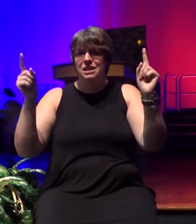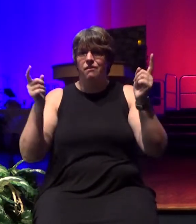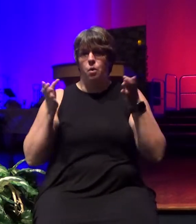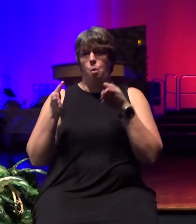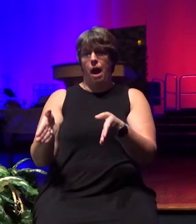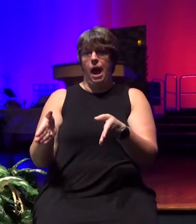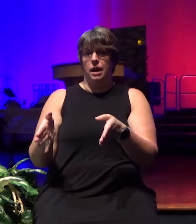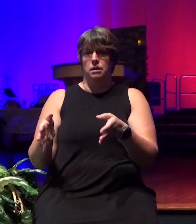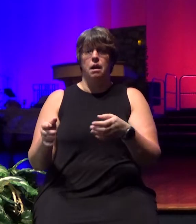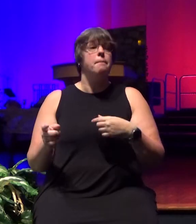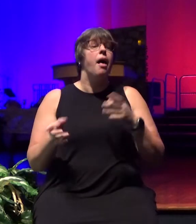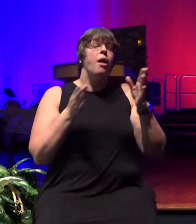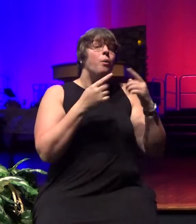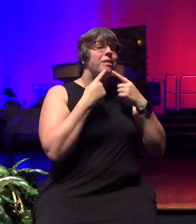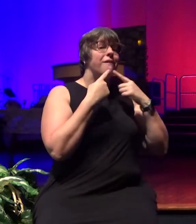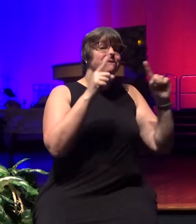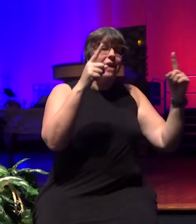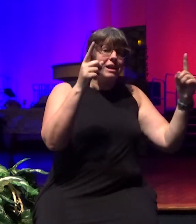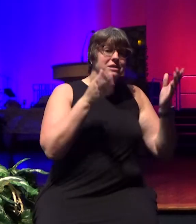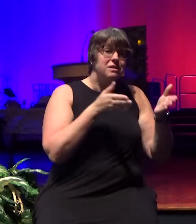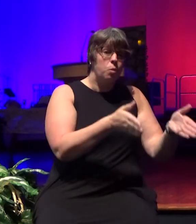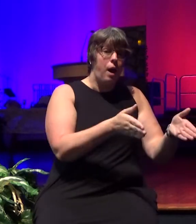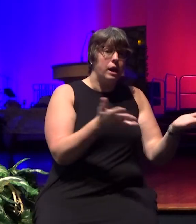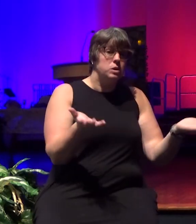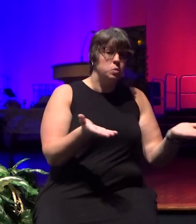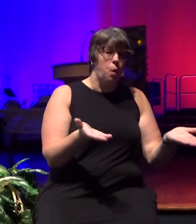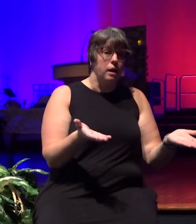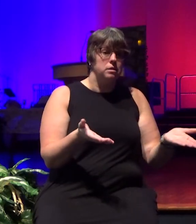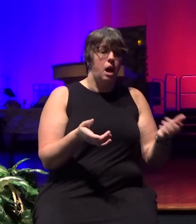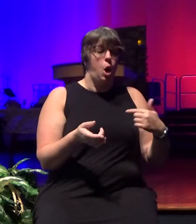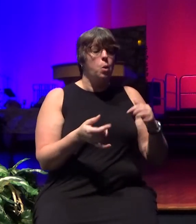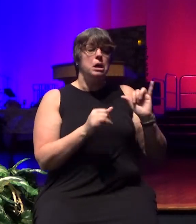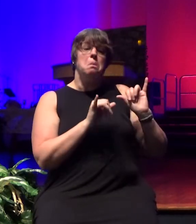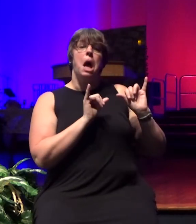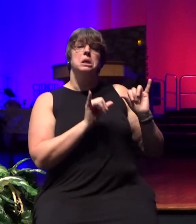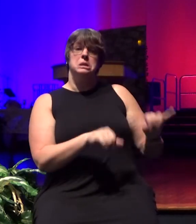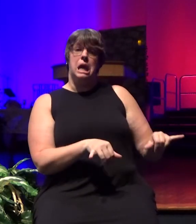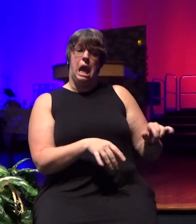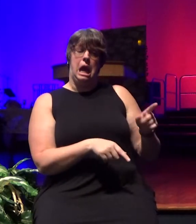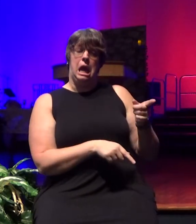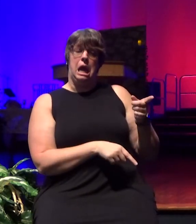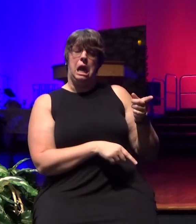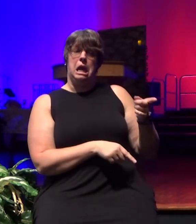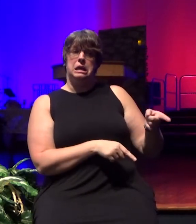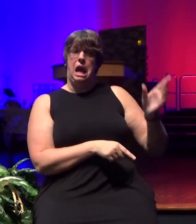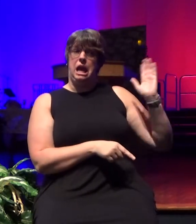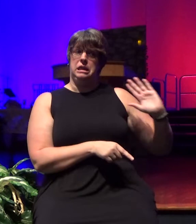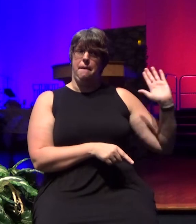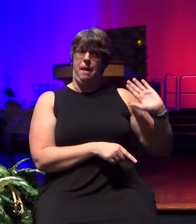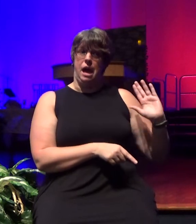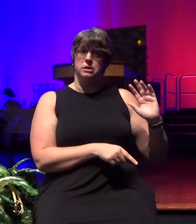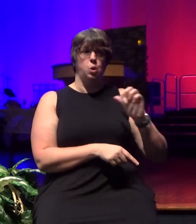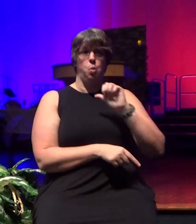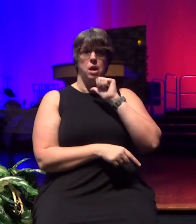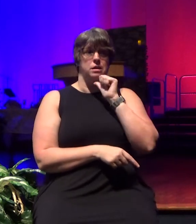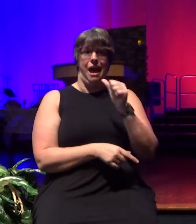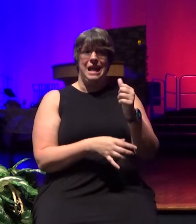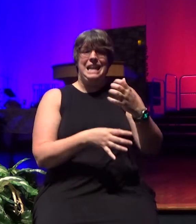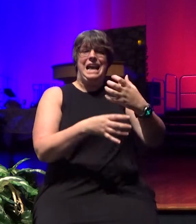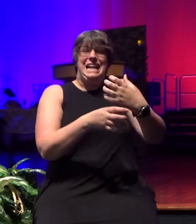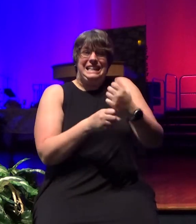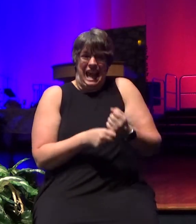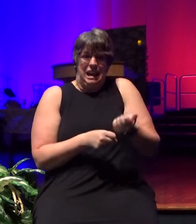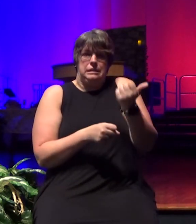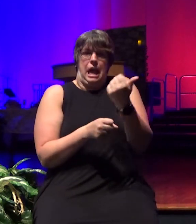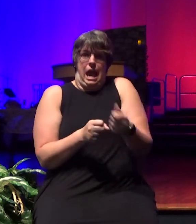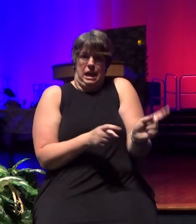stay attached to the lesser story, which isn't going to get us anywhere. And that's the story of who did what to me and how terrible it was. And it was,